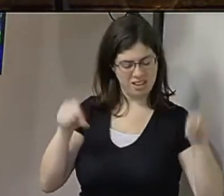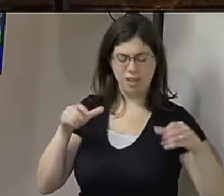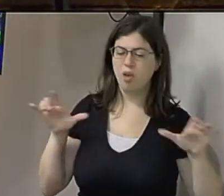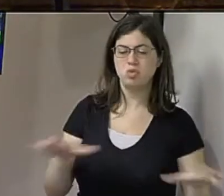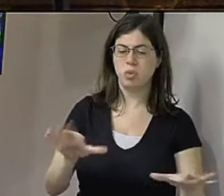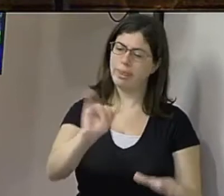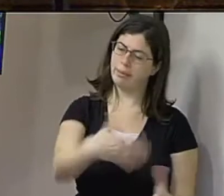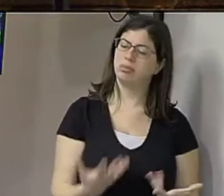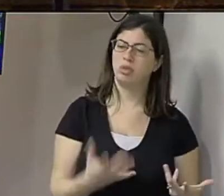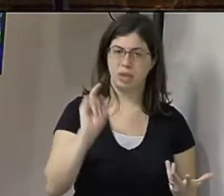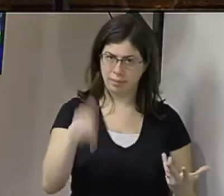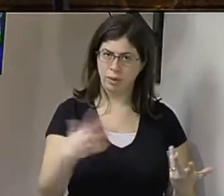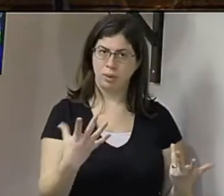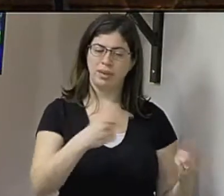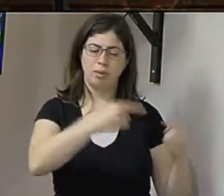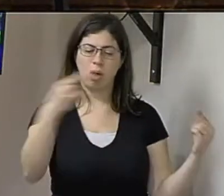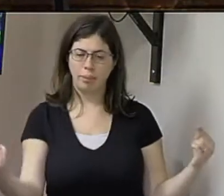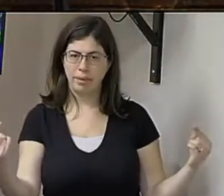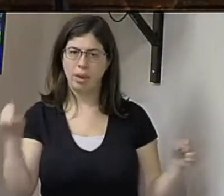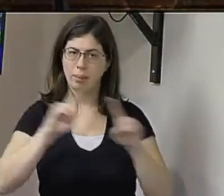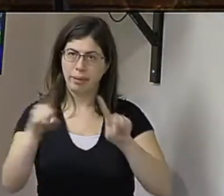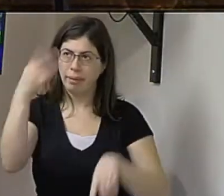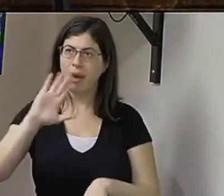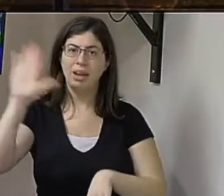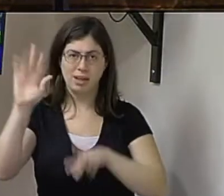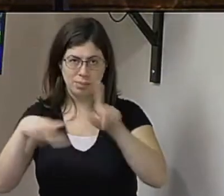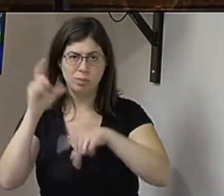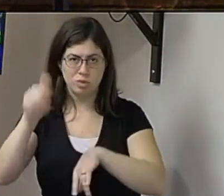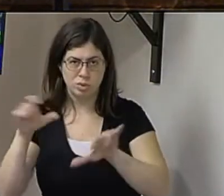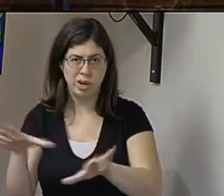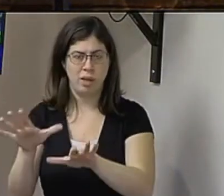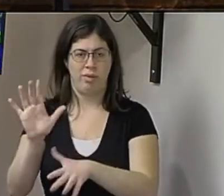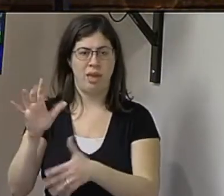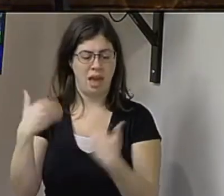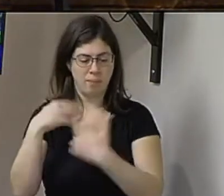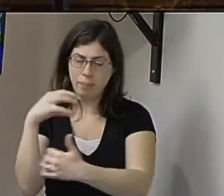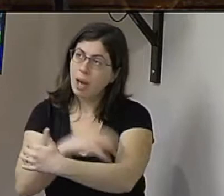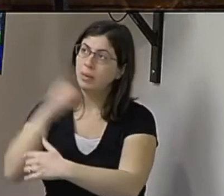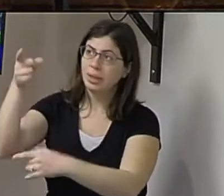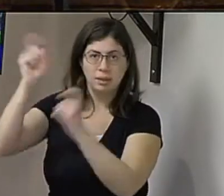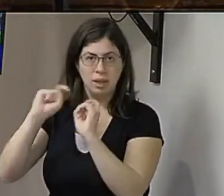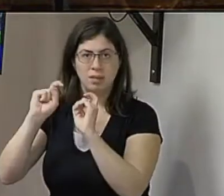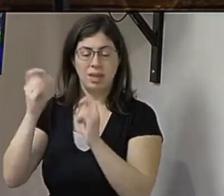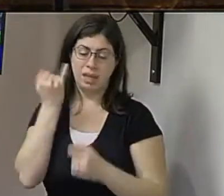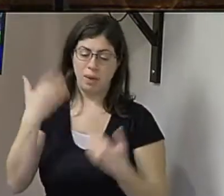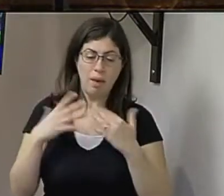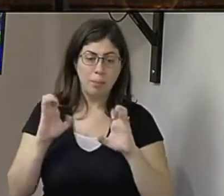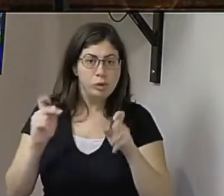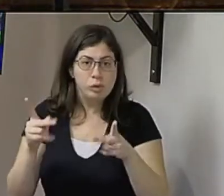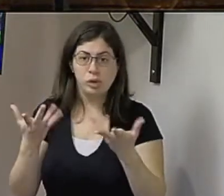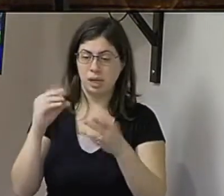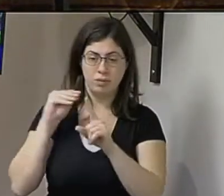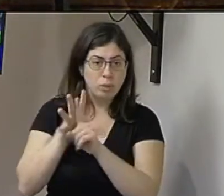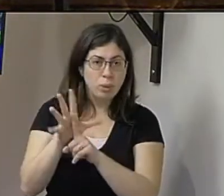and people have to do it. And then we're going to see a contrast with, but this is what God's people are supposed to do with our power that the Lord gives us. If we have opportunity, if we